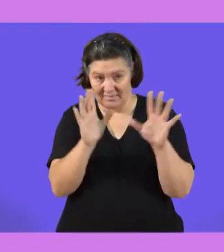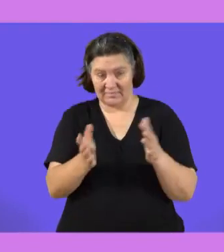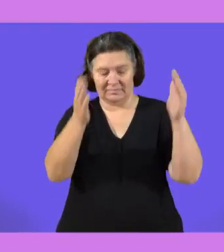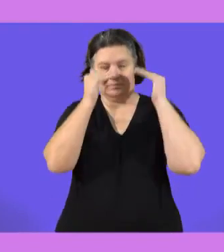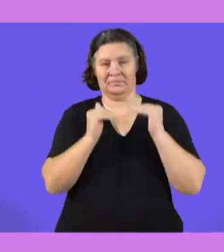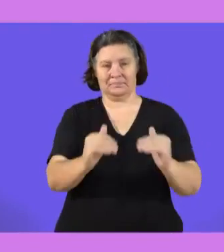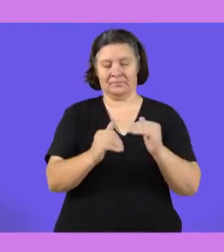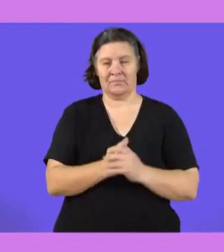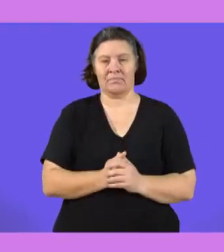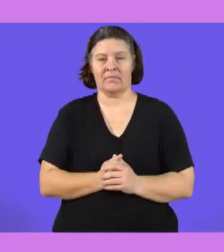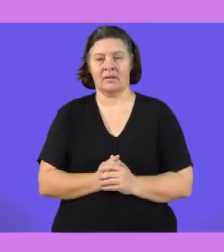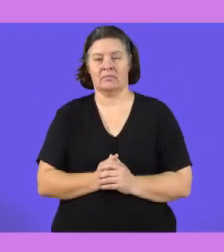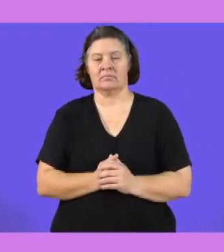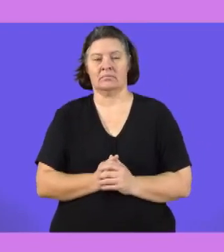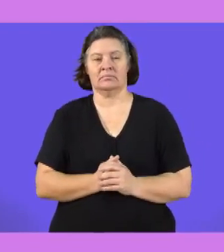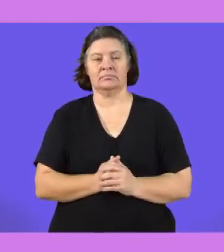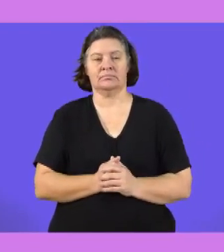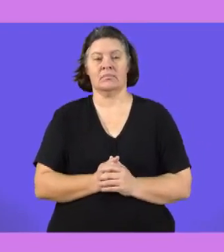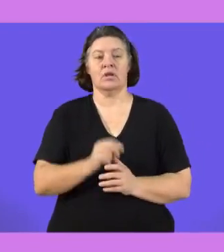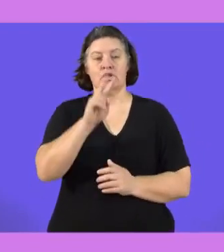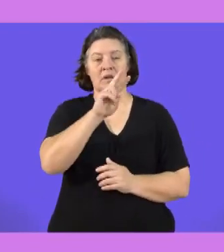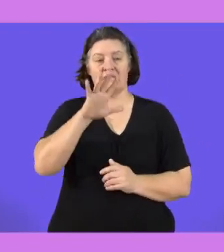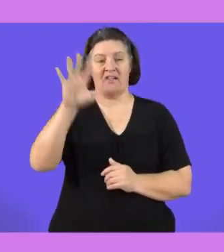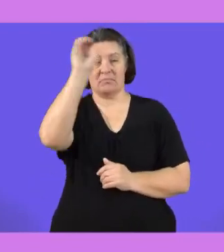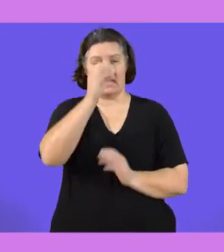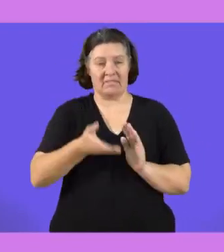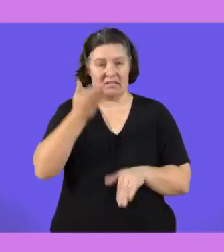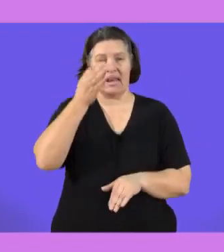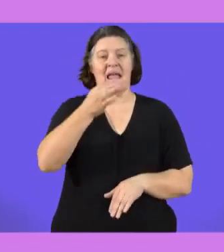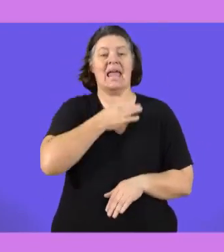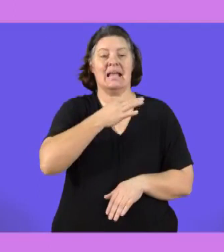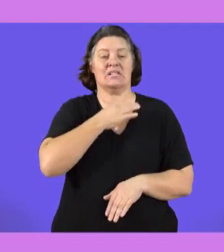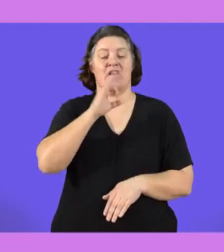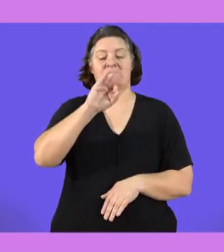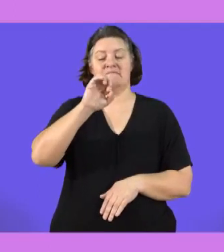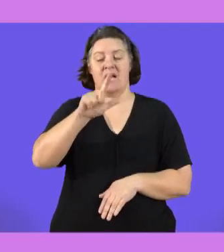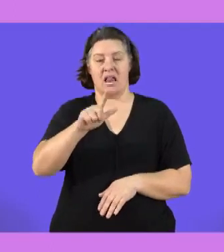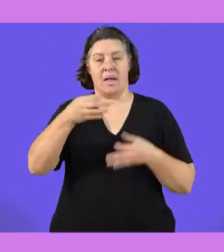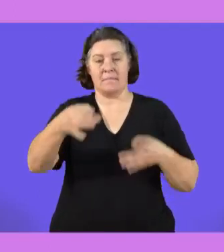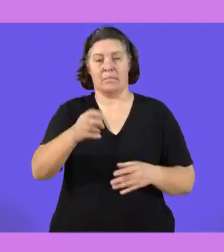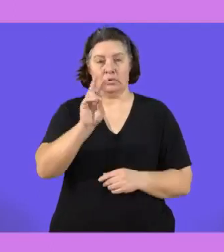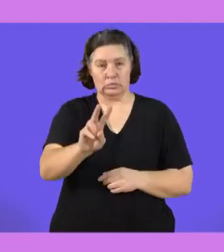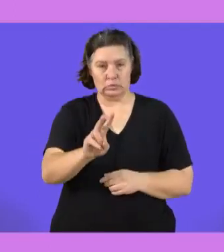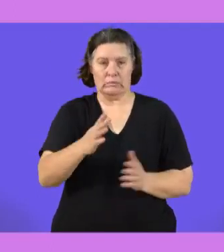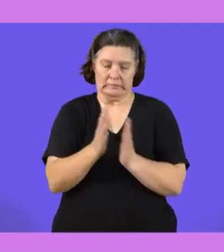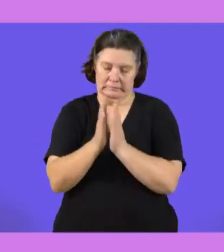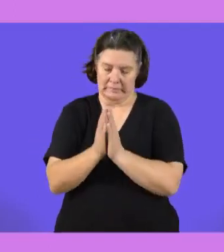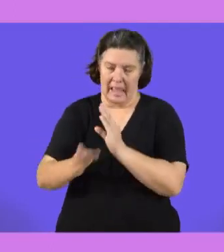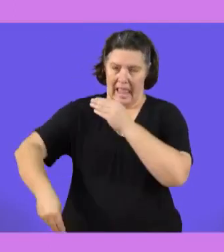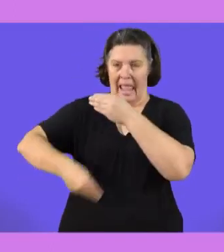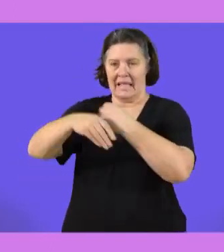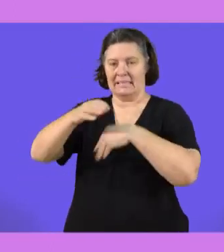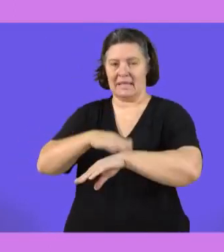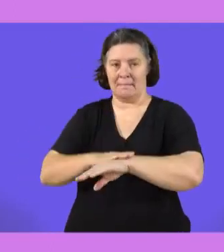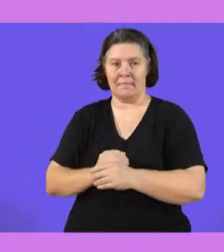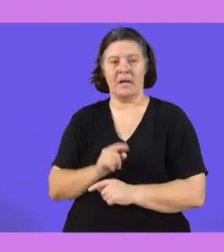one. It says, a 25% increase in the English file paper 2 writing time was requested. What time